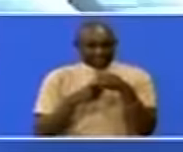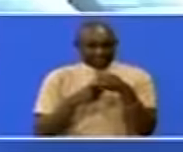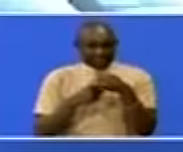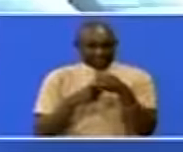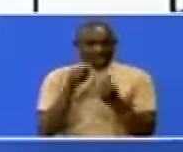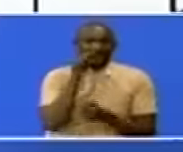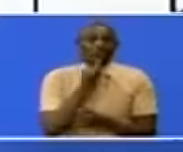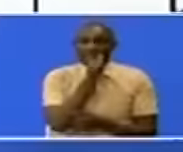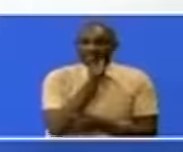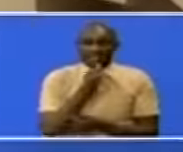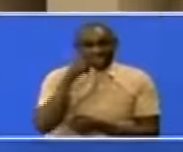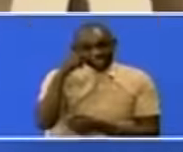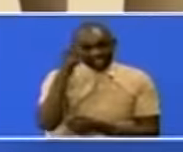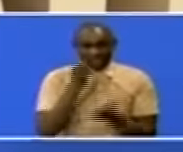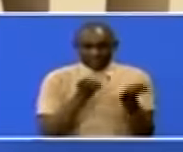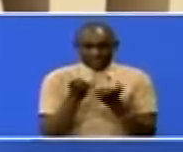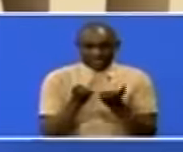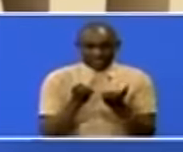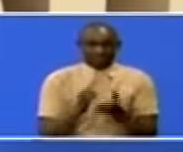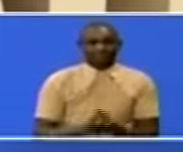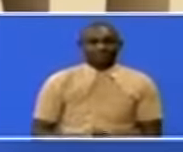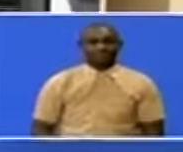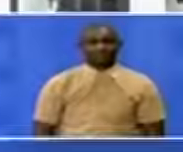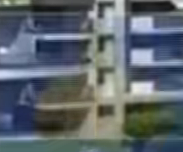Agina, KTN Business Today.